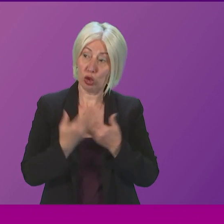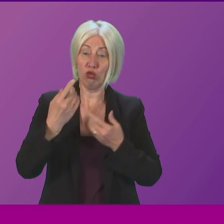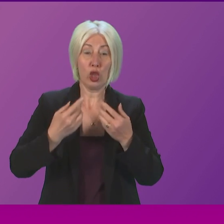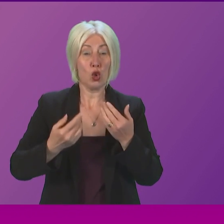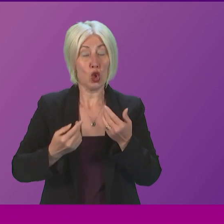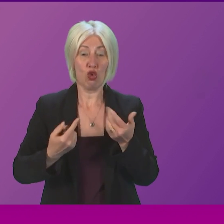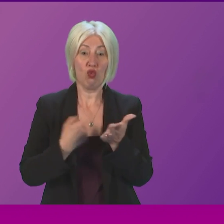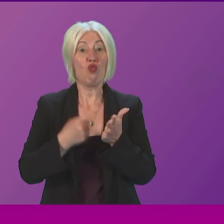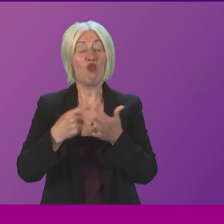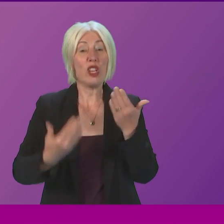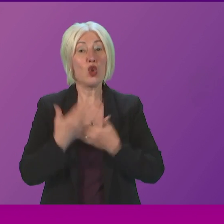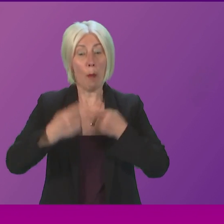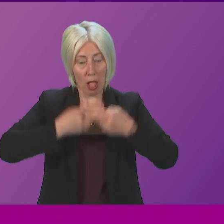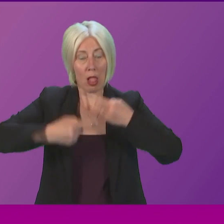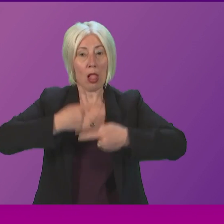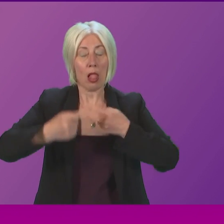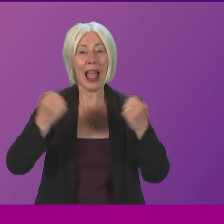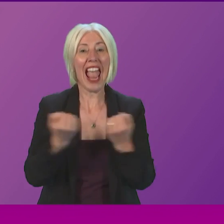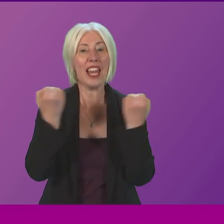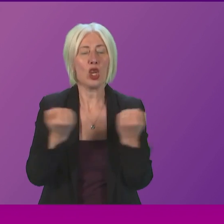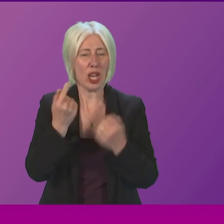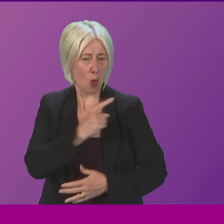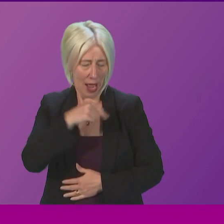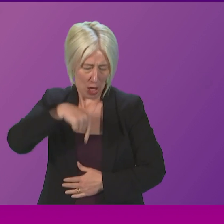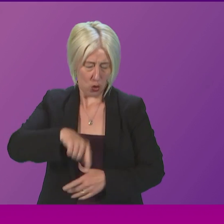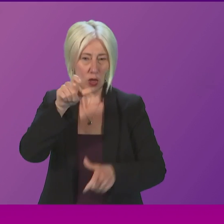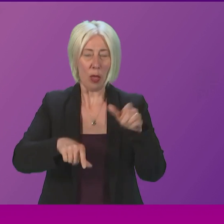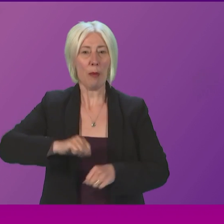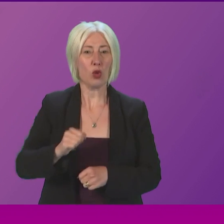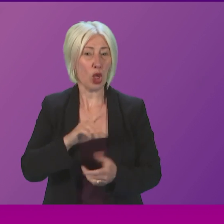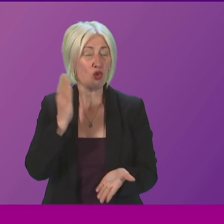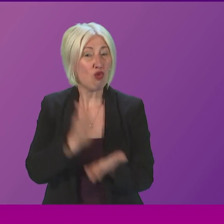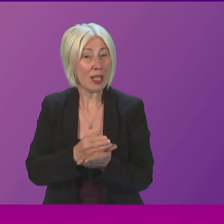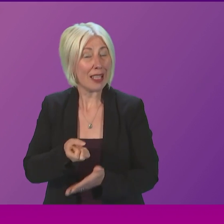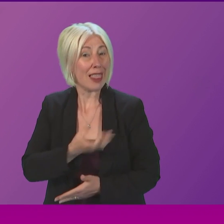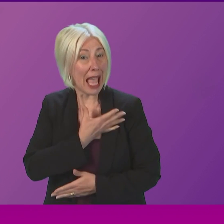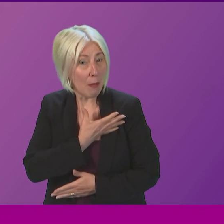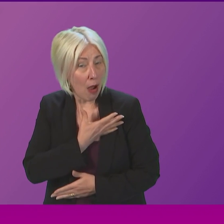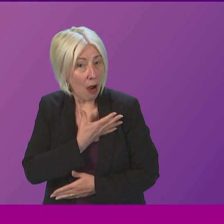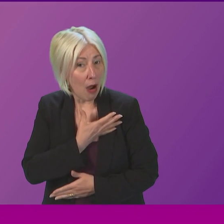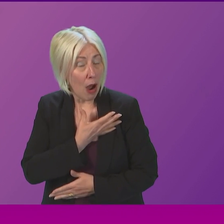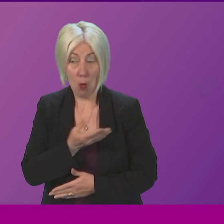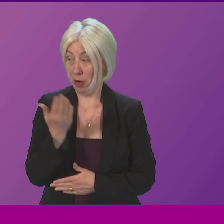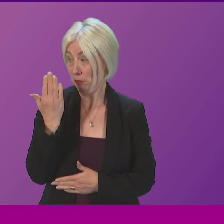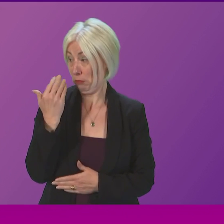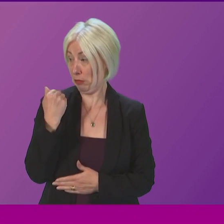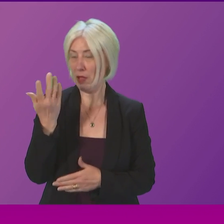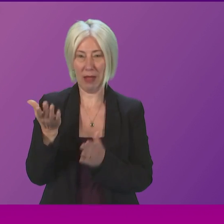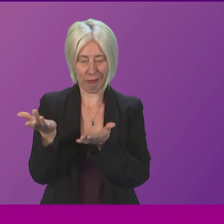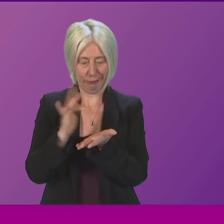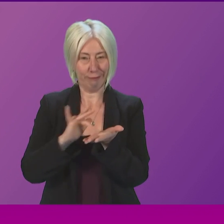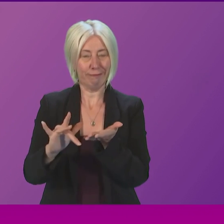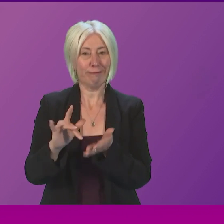energy, why on earth should the people of Scotland trust a Labour Party who just a couple of weeks ago scrapped